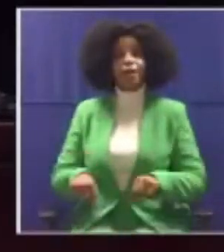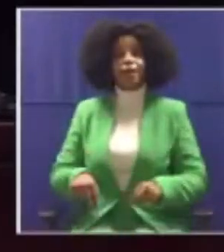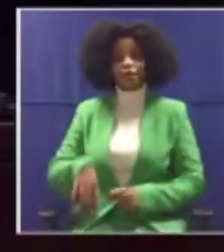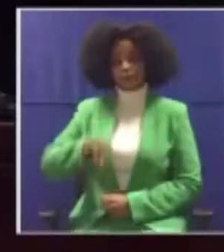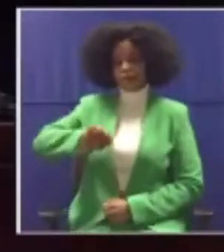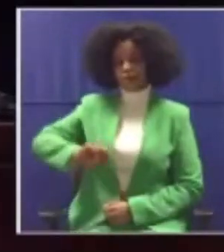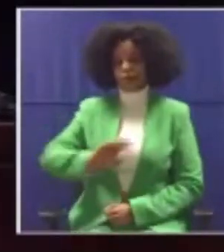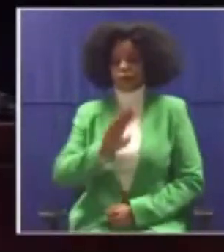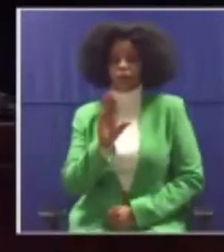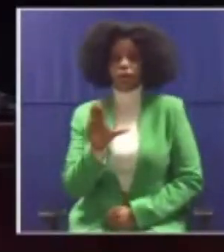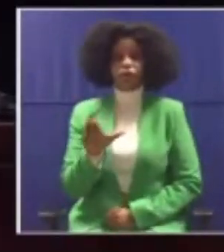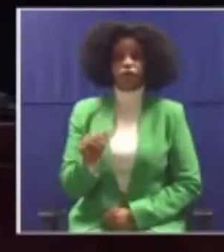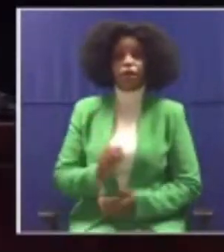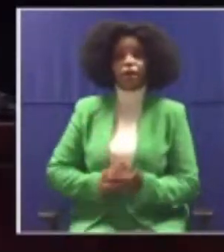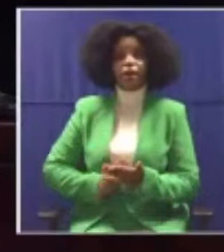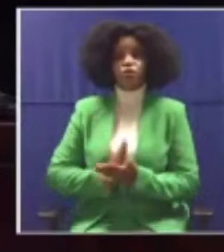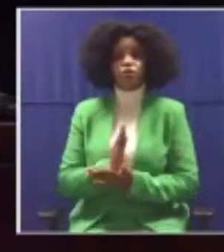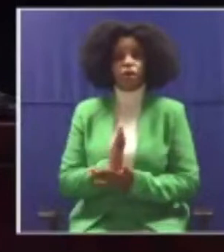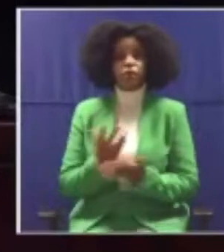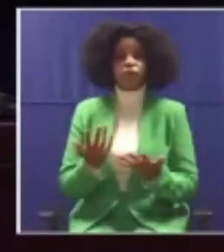the rights of